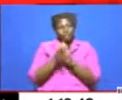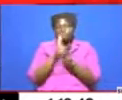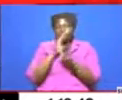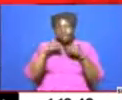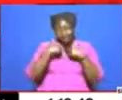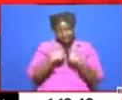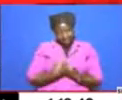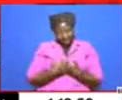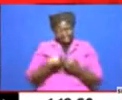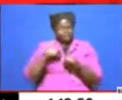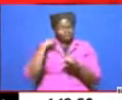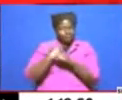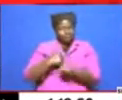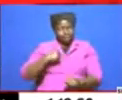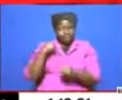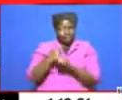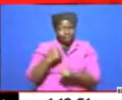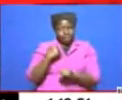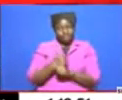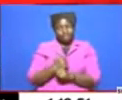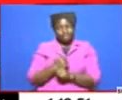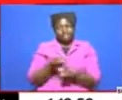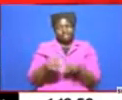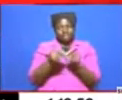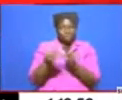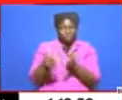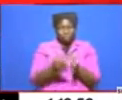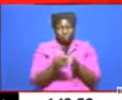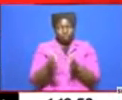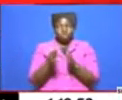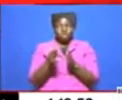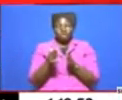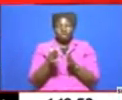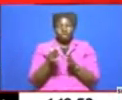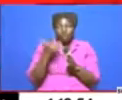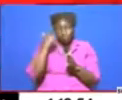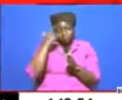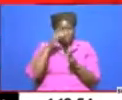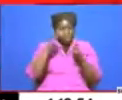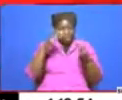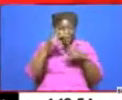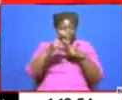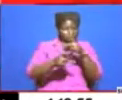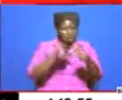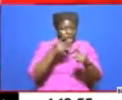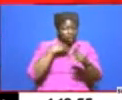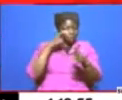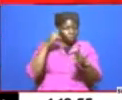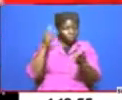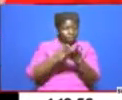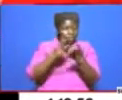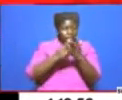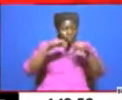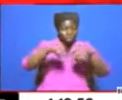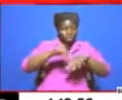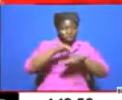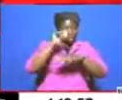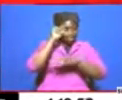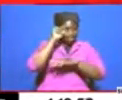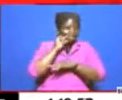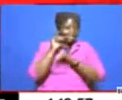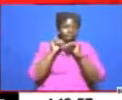work paved the way and set the pace for the great progress we witness today on gender equality. I